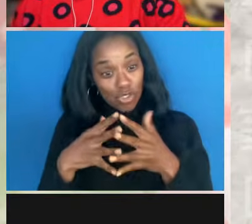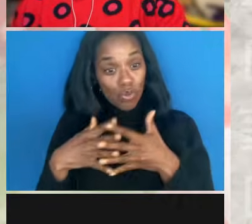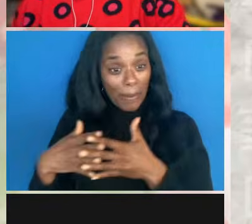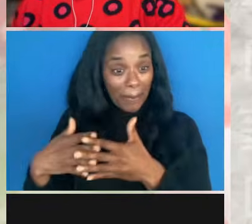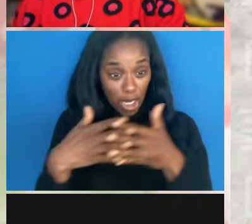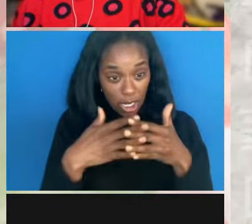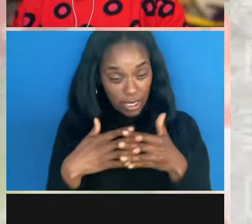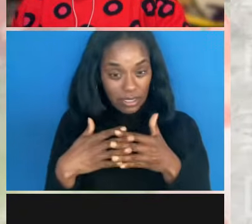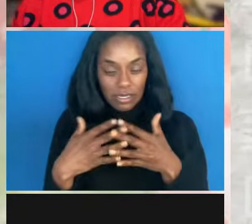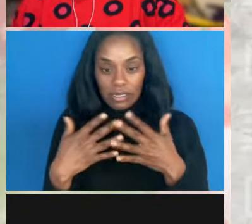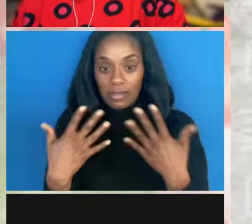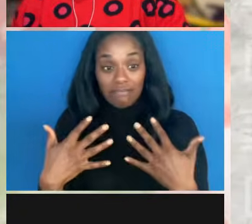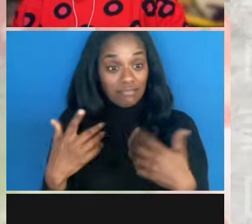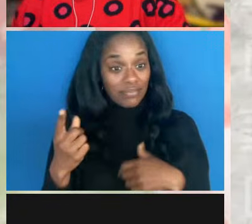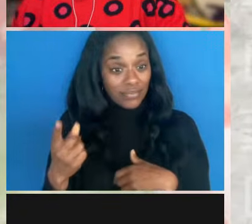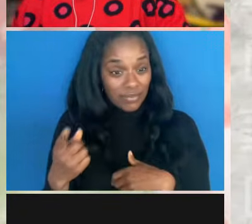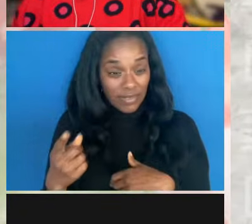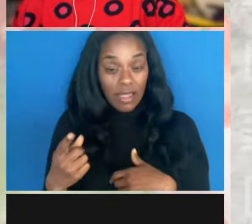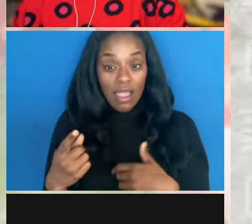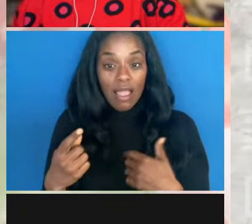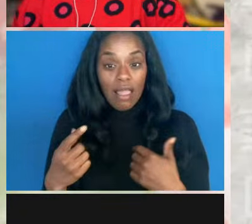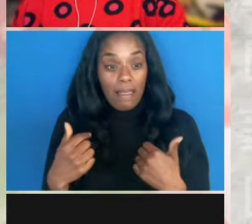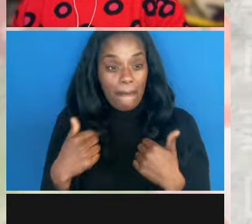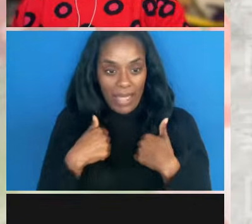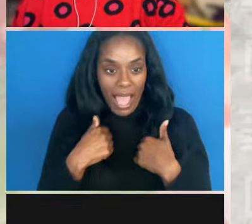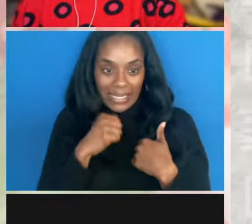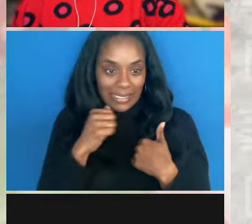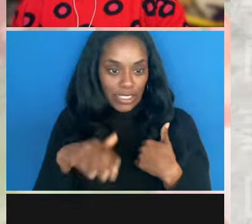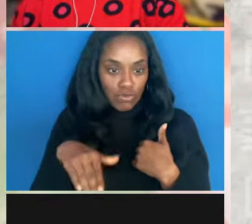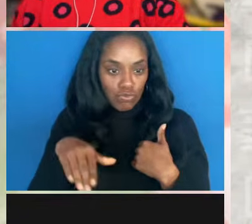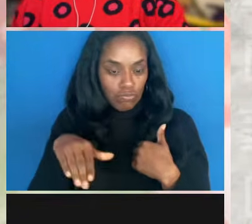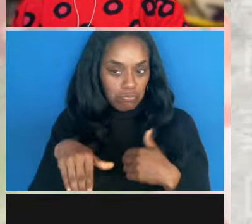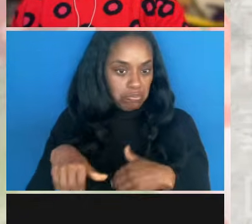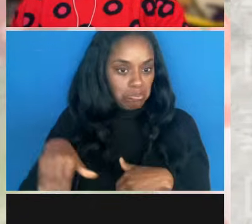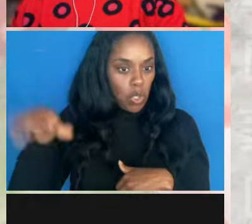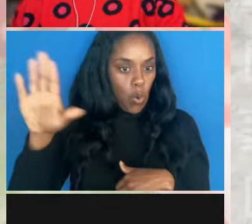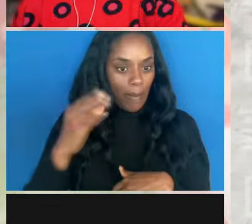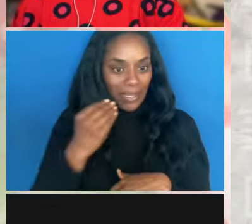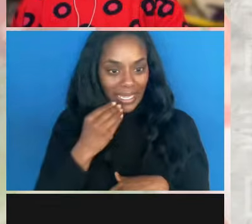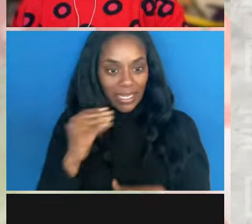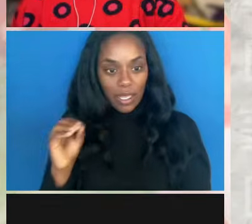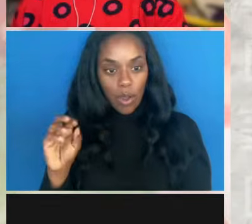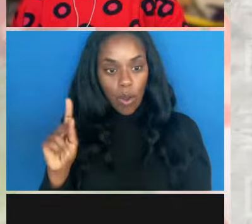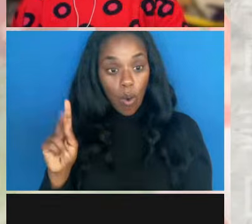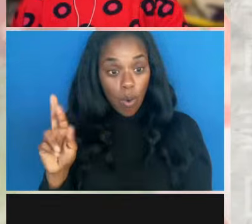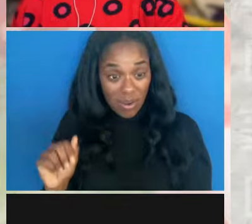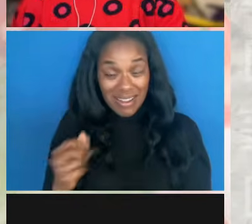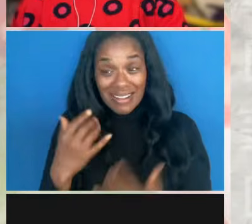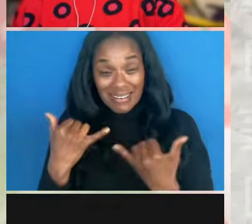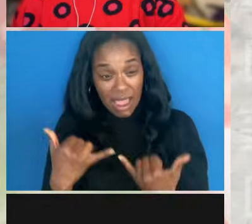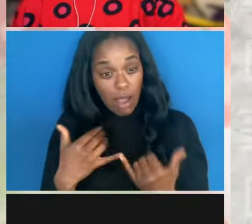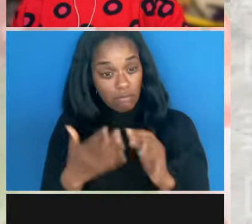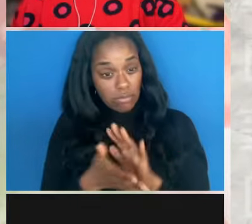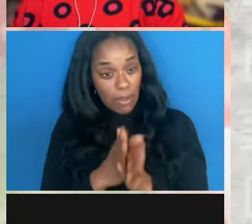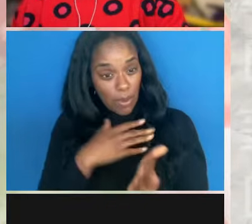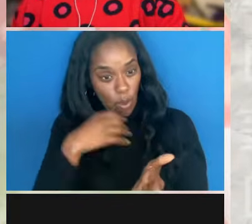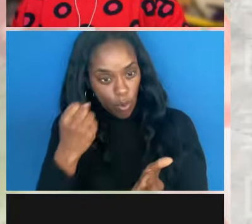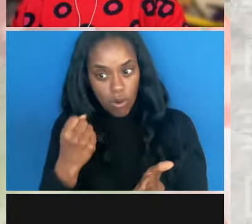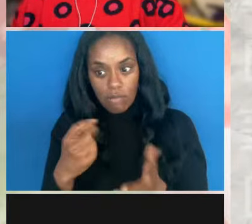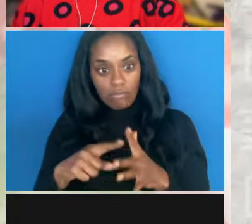that it took maturity, because I didn't really grow up eating okra personally. It's with age that I began to appreciate